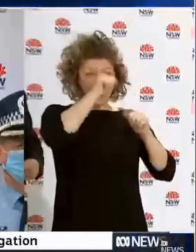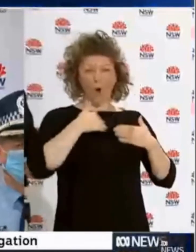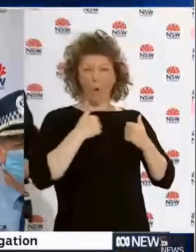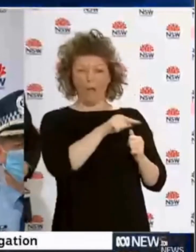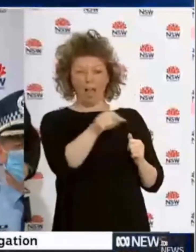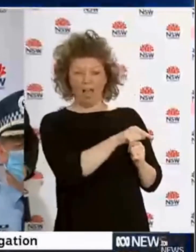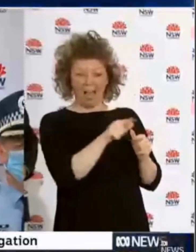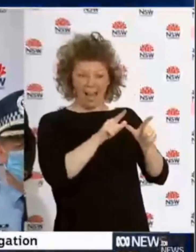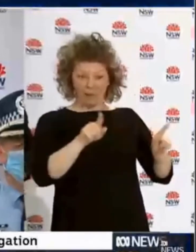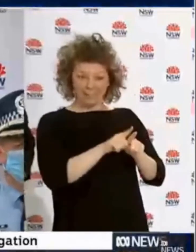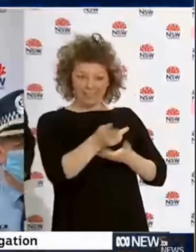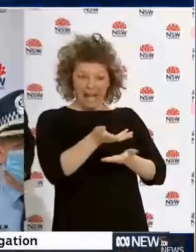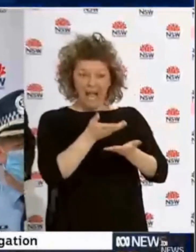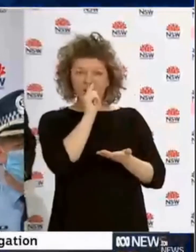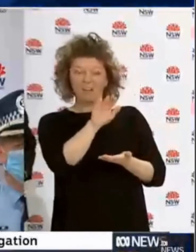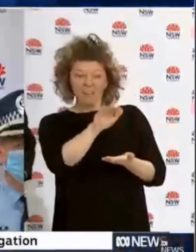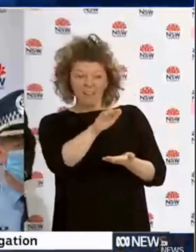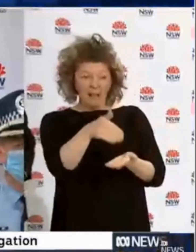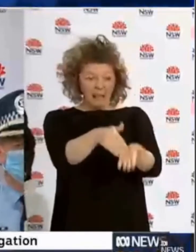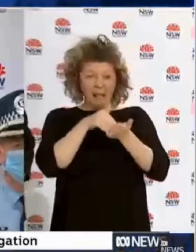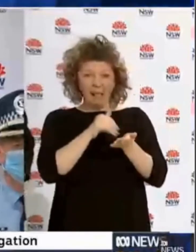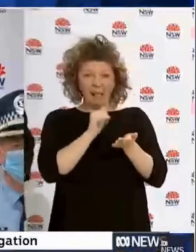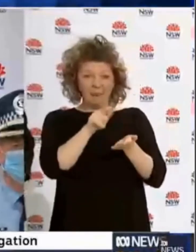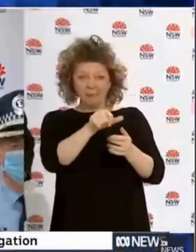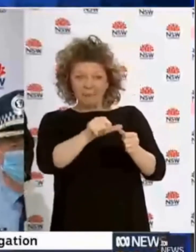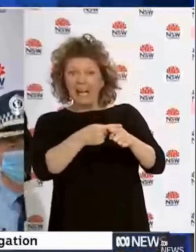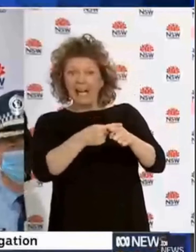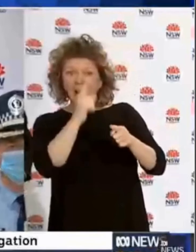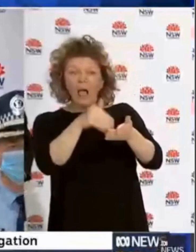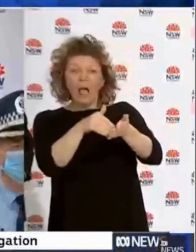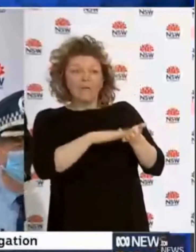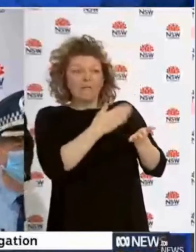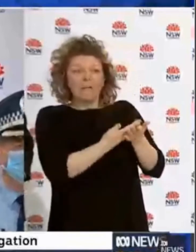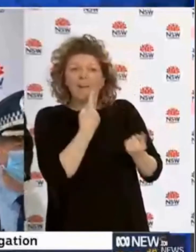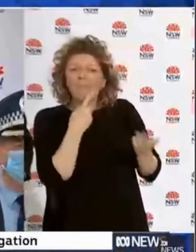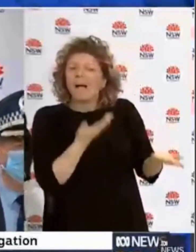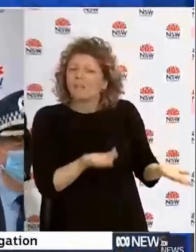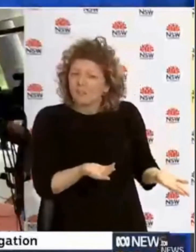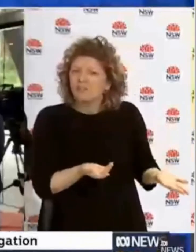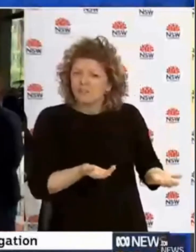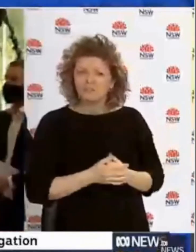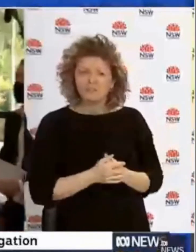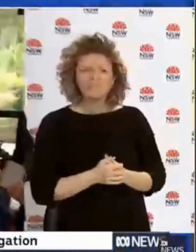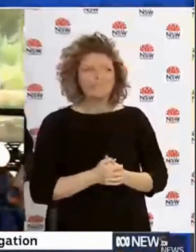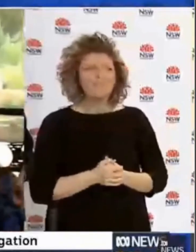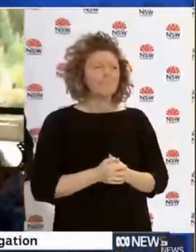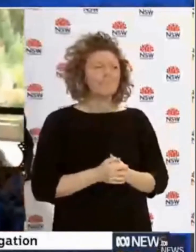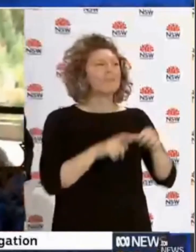to clarify the translations that are available. Was there a cluster that he was connected to?